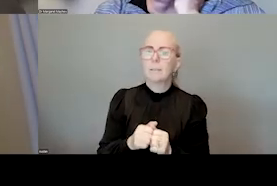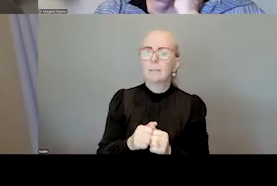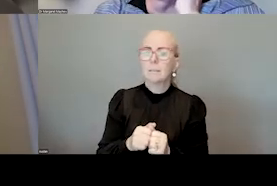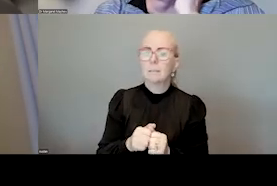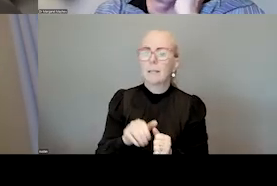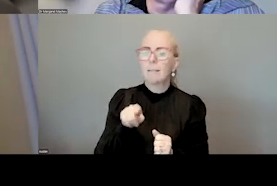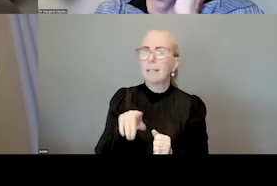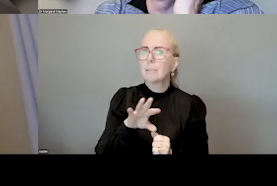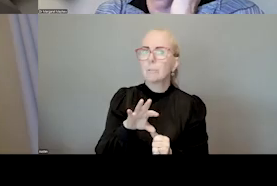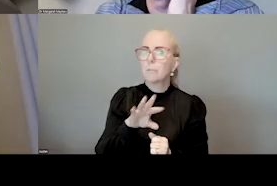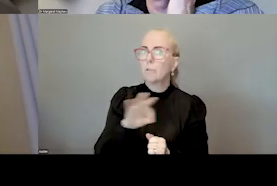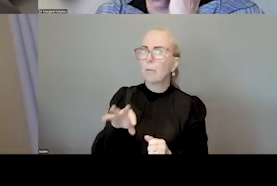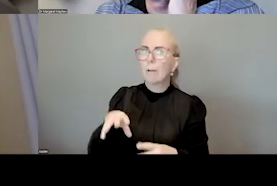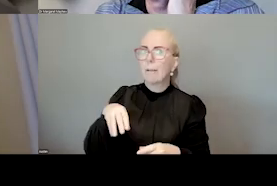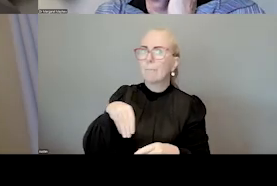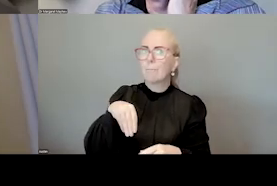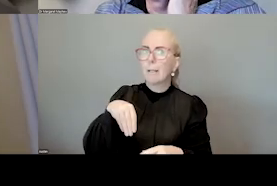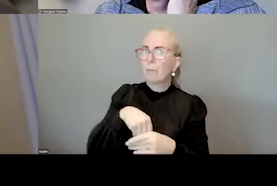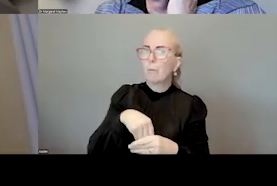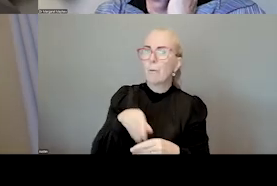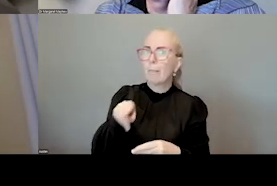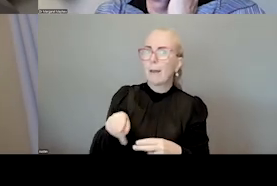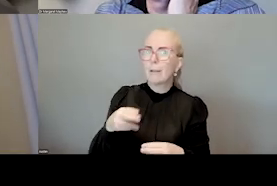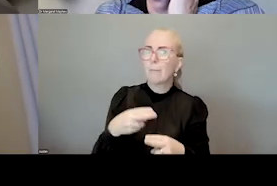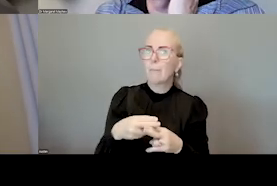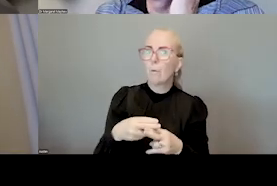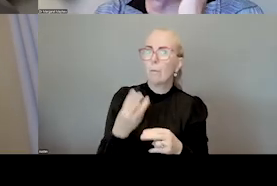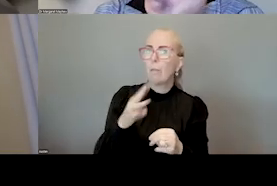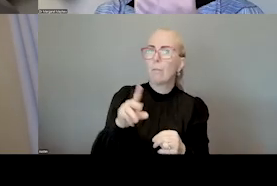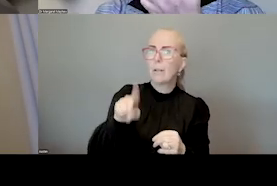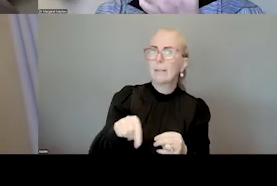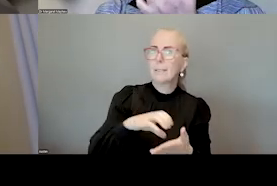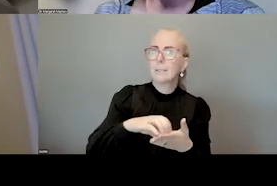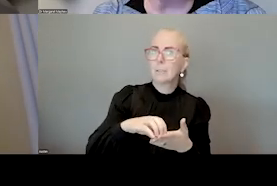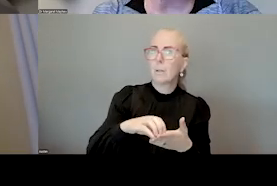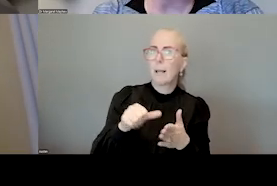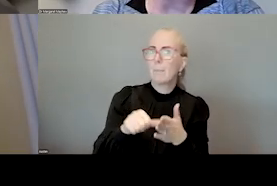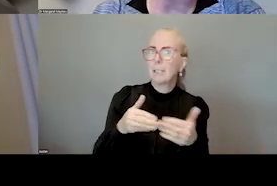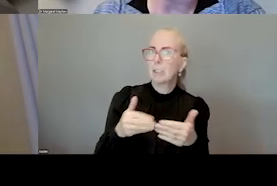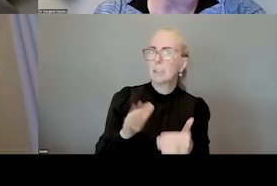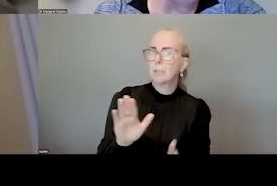in. yeah. The other thing to notice while I struggle with this